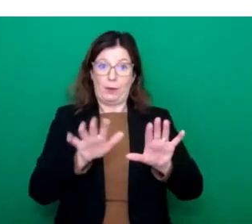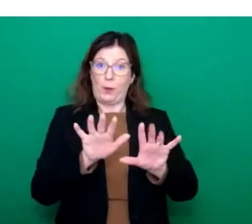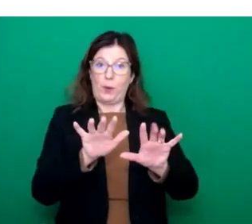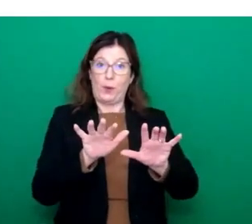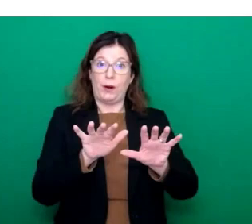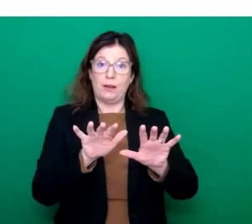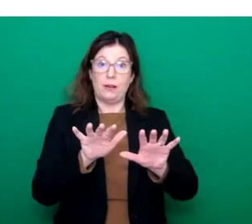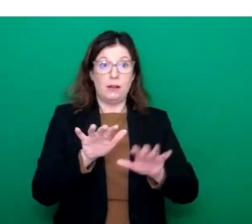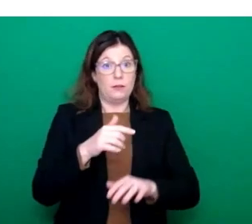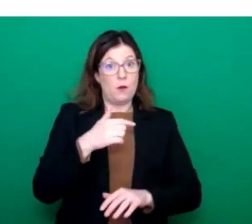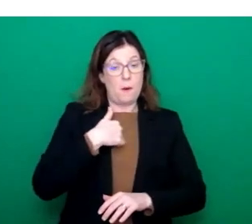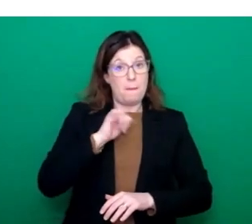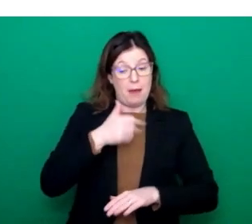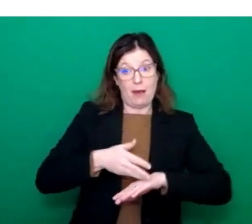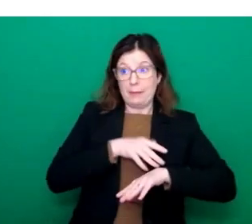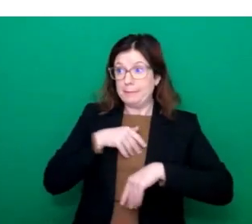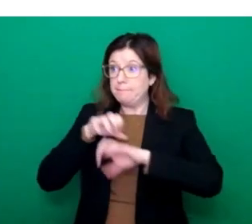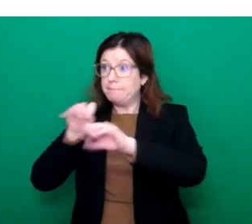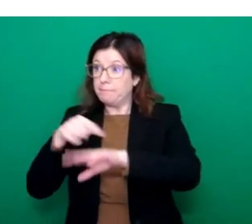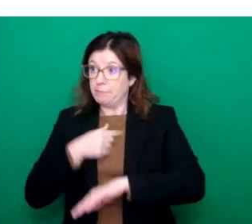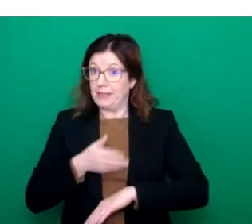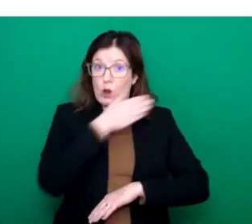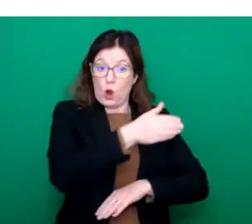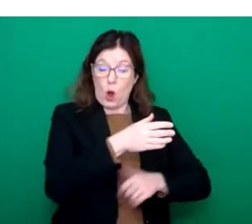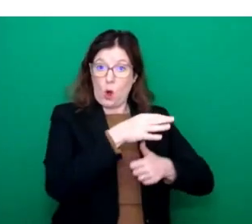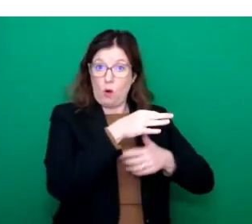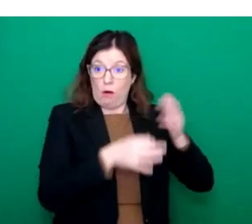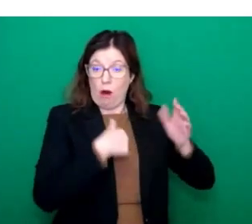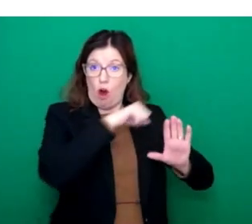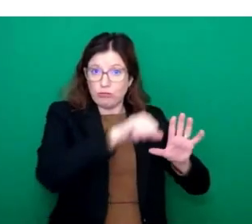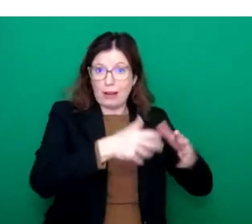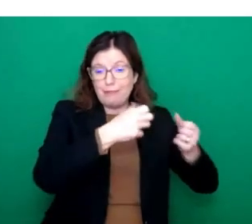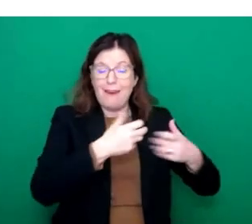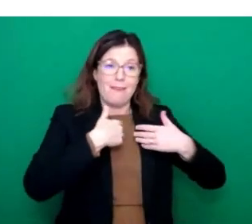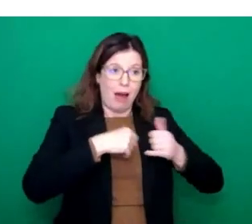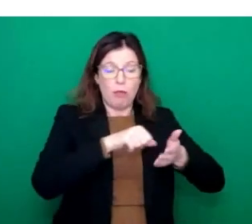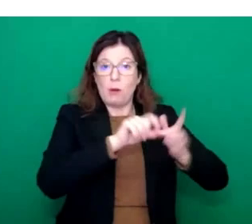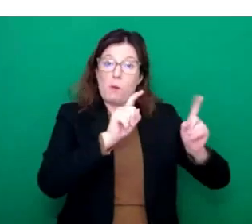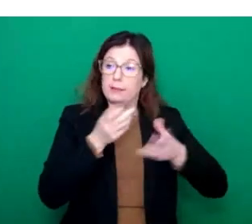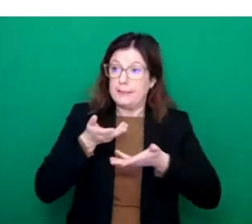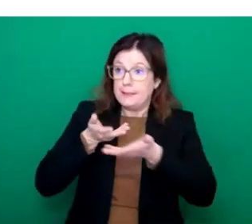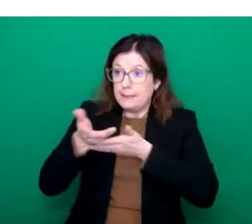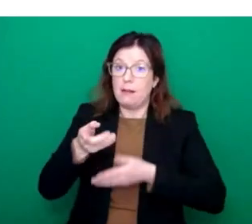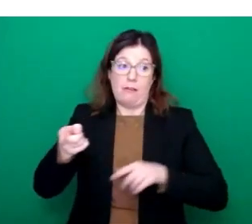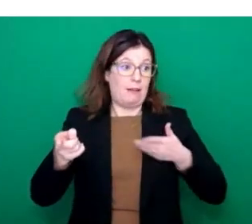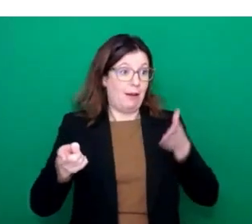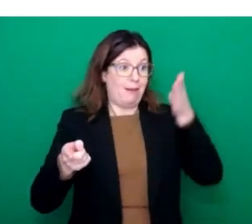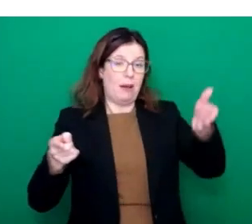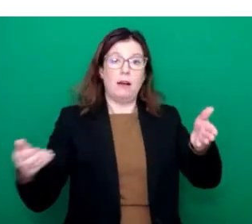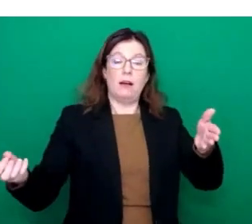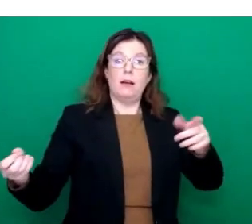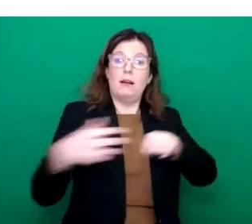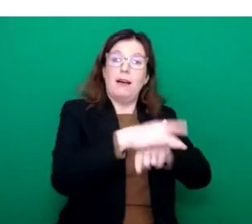your behalf and represent you and help you in that case. Certainly speak to the